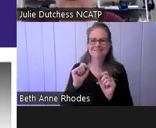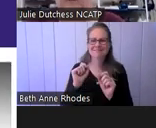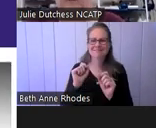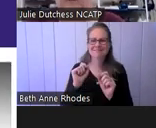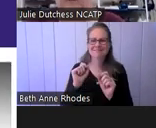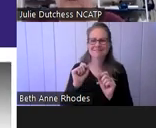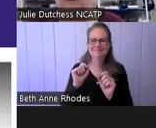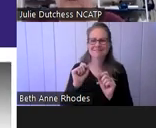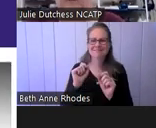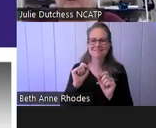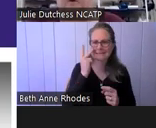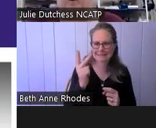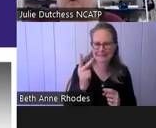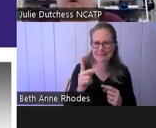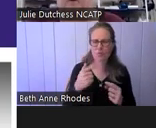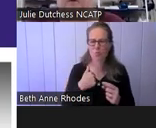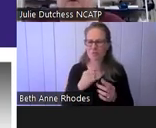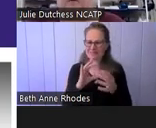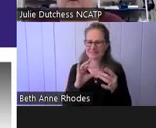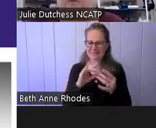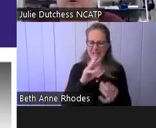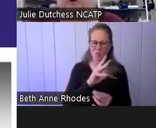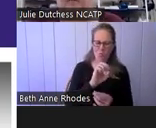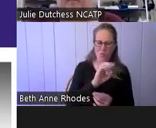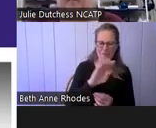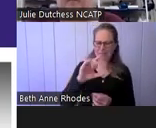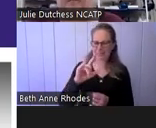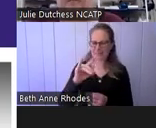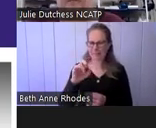eyes on it, what it means when we talk about a web clipper.